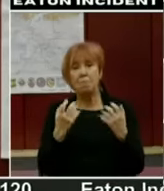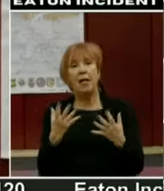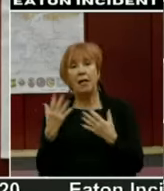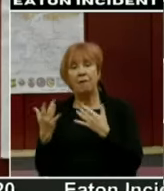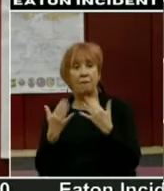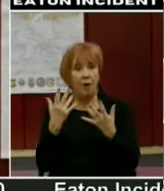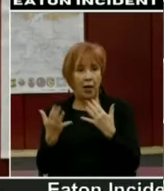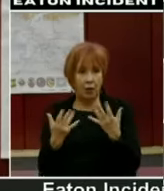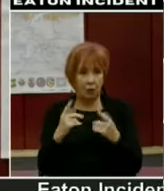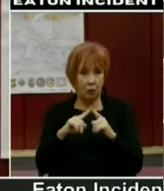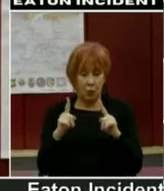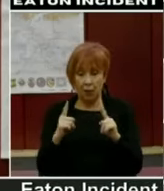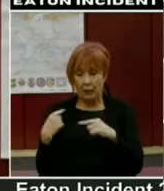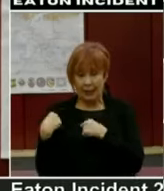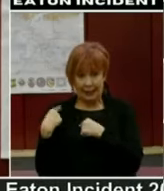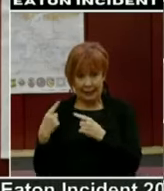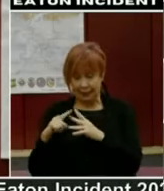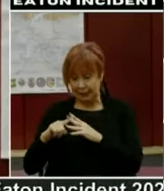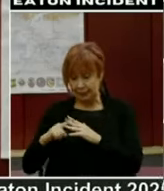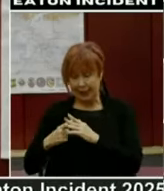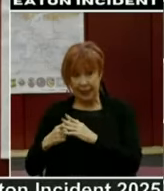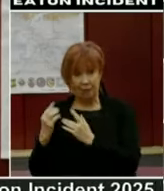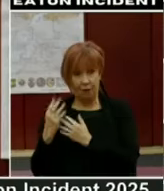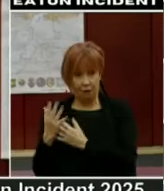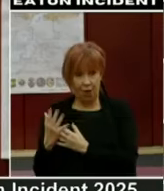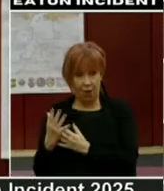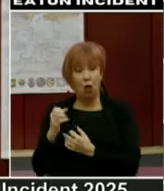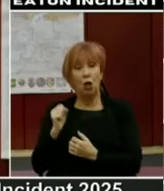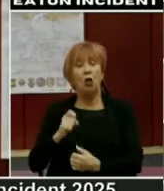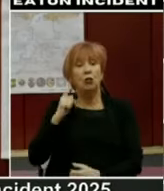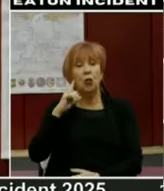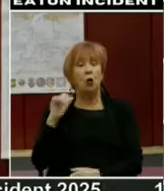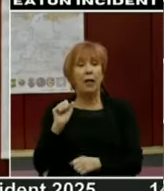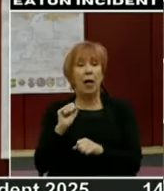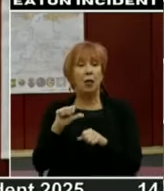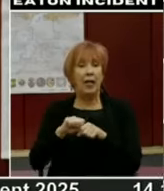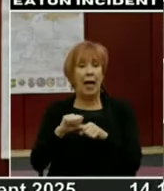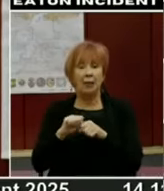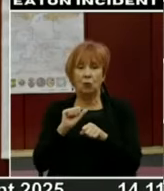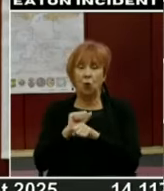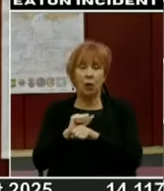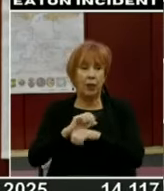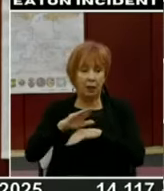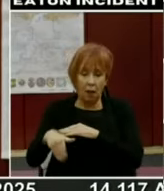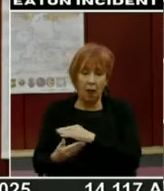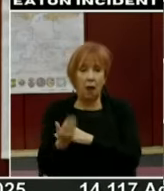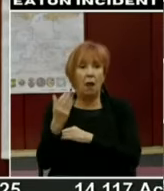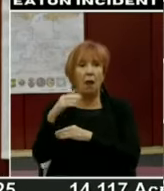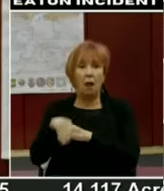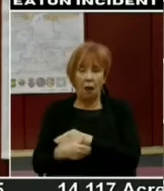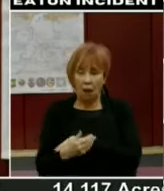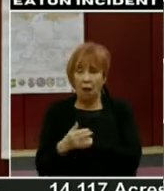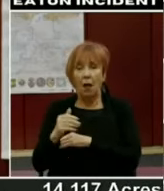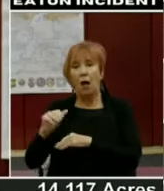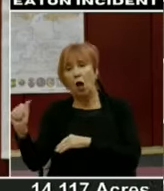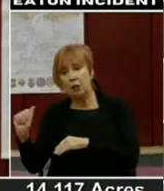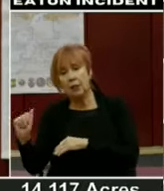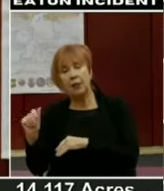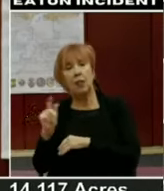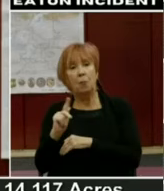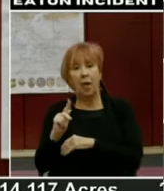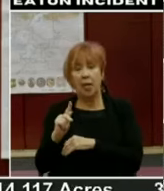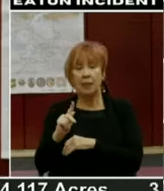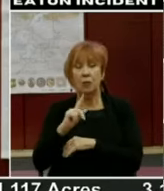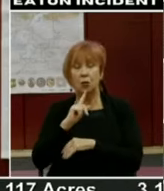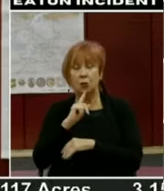Since the beginning of the fire, SoCal Gas has been working around the clock in the Altadena and Pasadena areas to